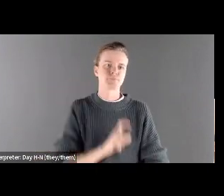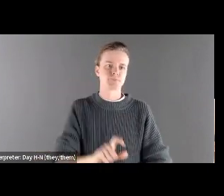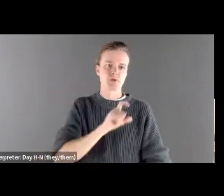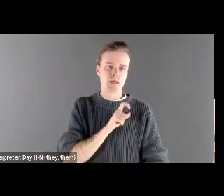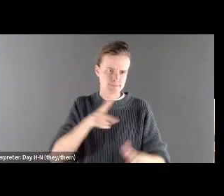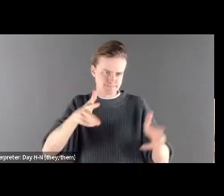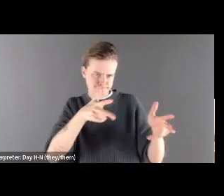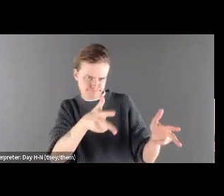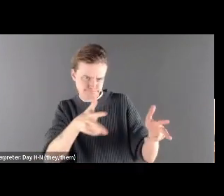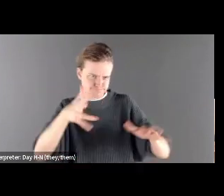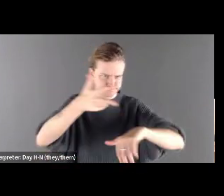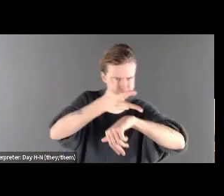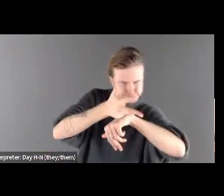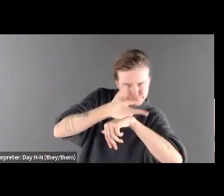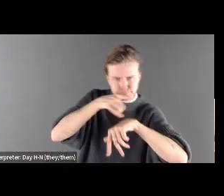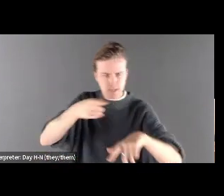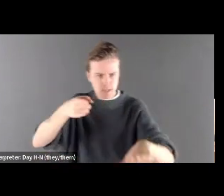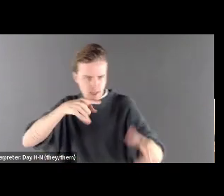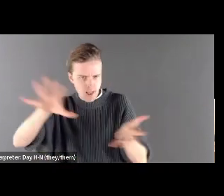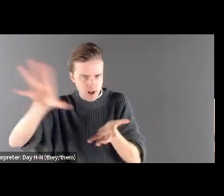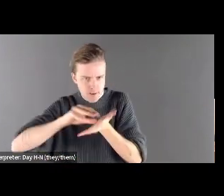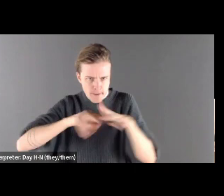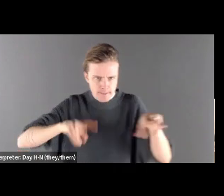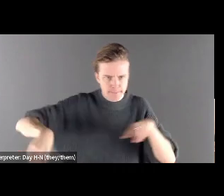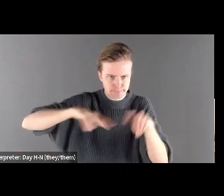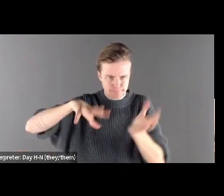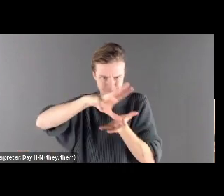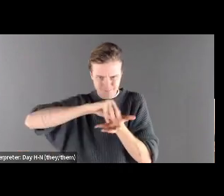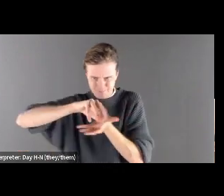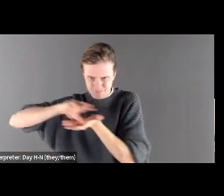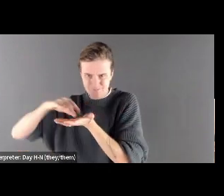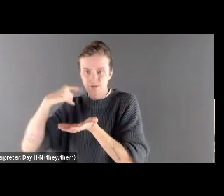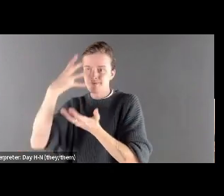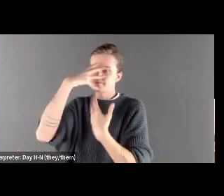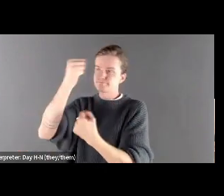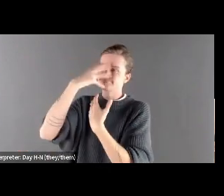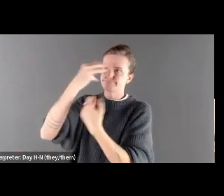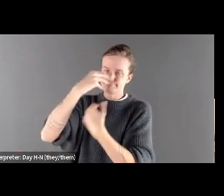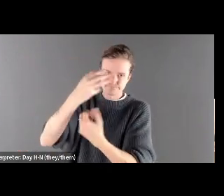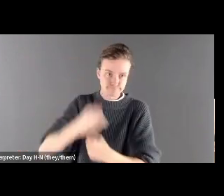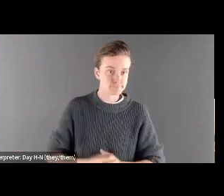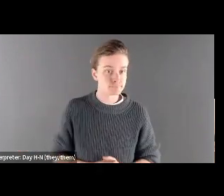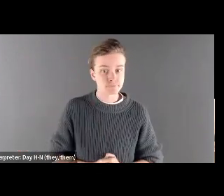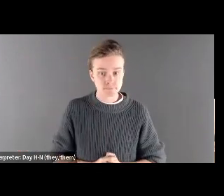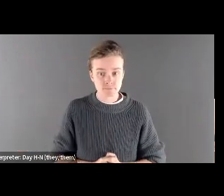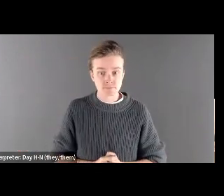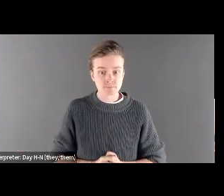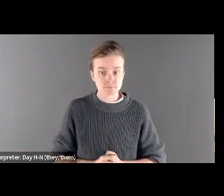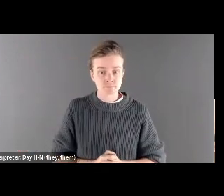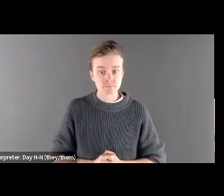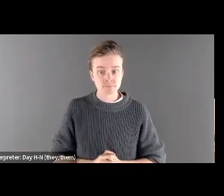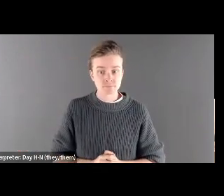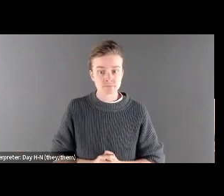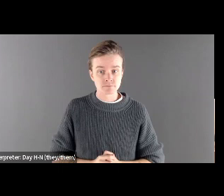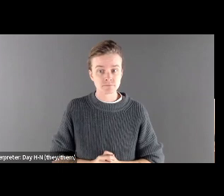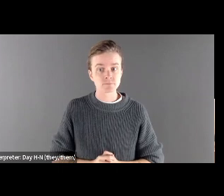not have been possible if it wasn't for the fact that Amnesty was engaging with our very audience who are potentially affected by this technology